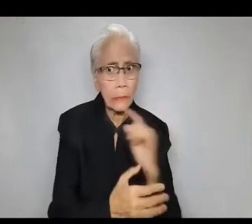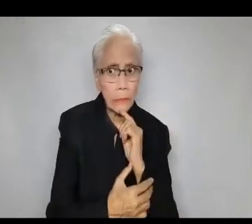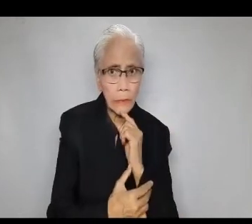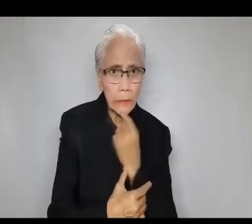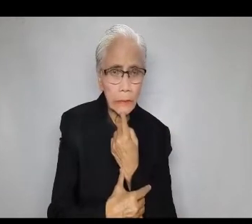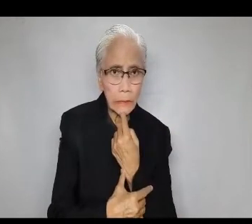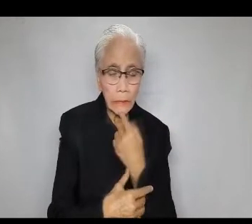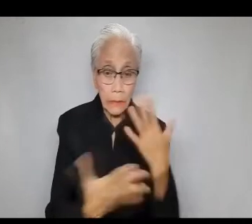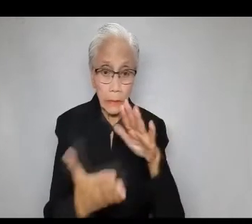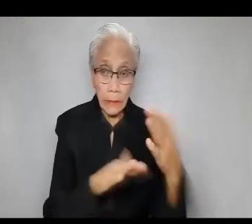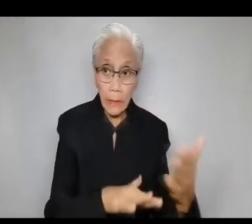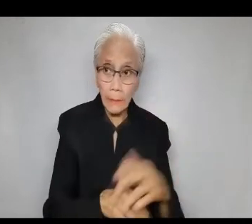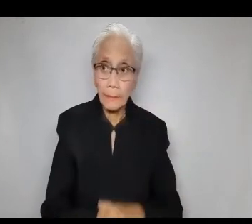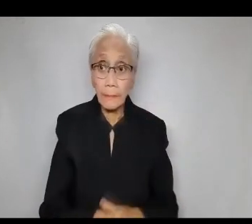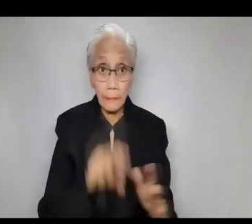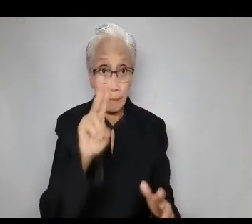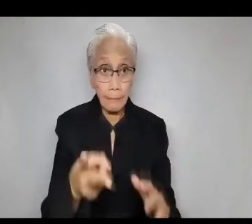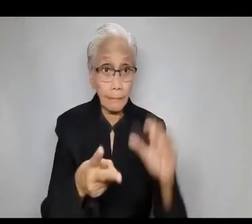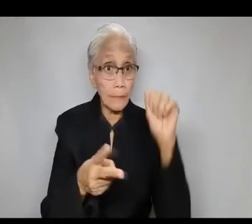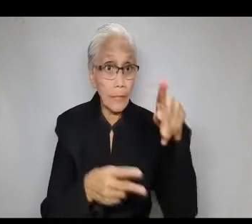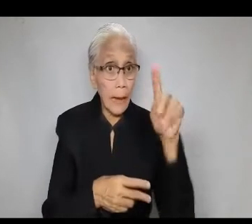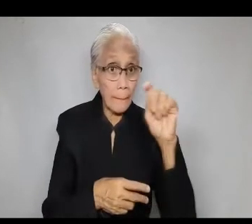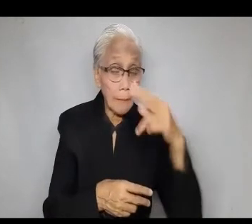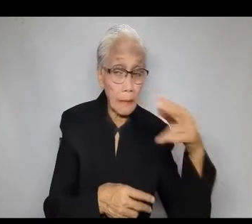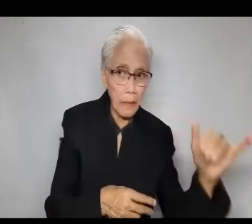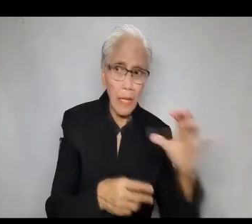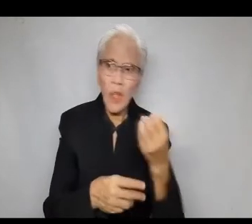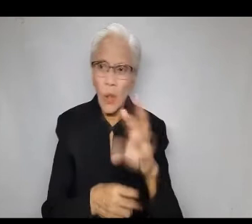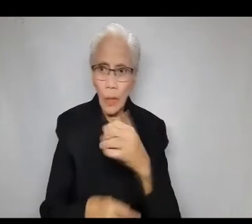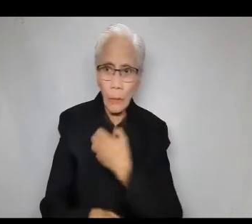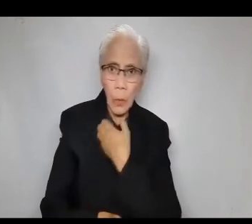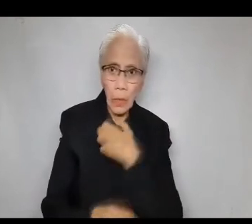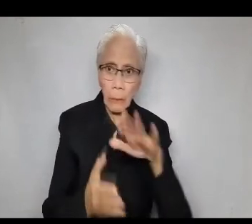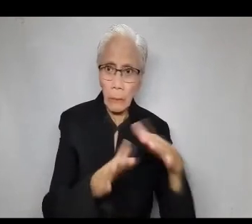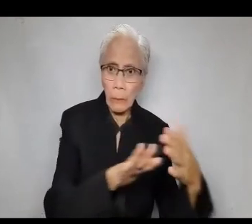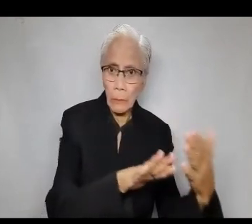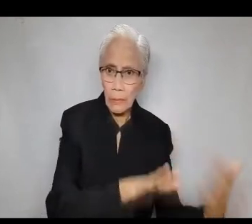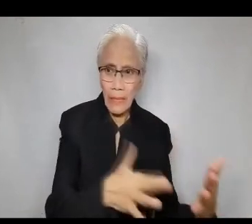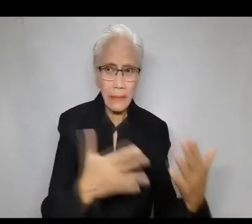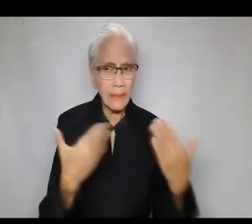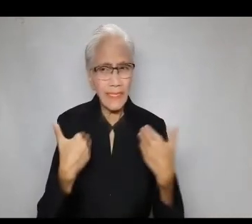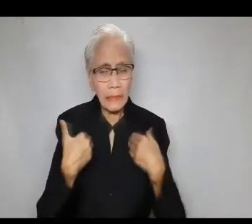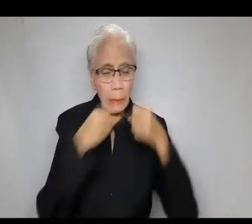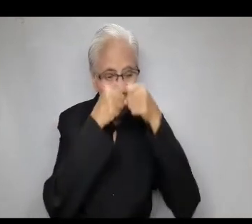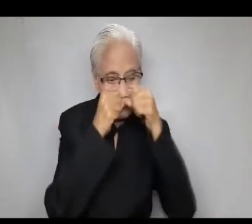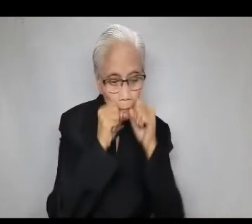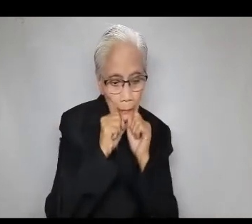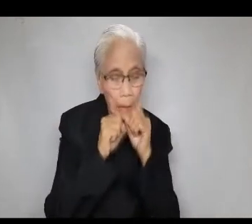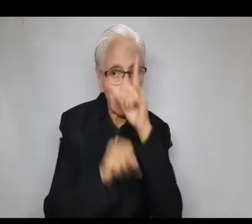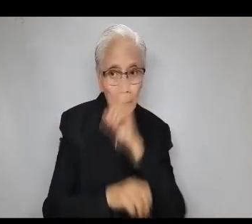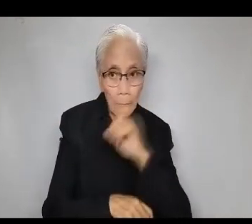death. Second stage is apathy. Apathy or emotional death is a demoralizing sadness